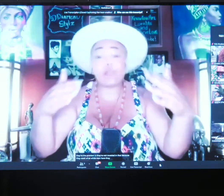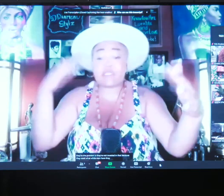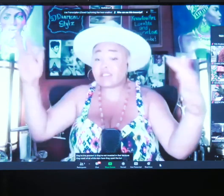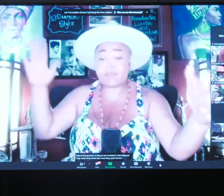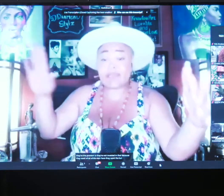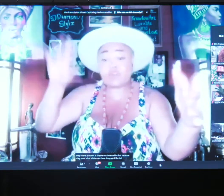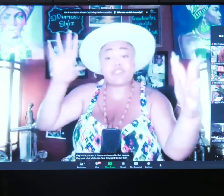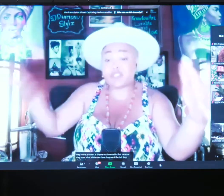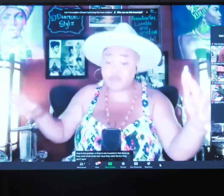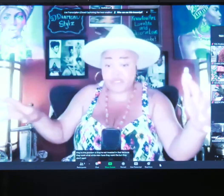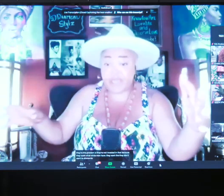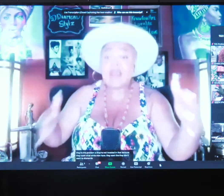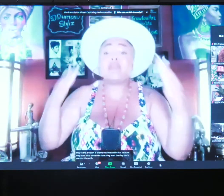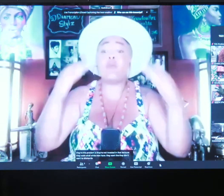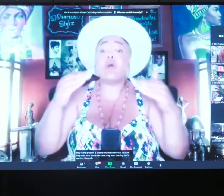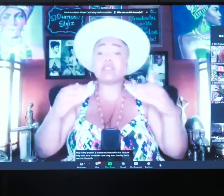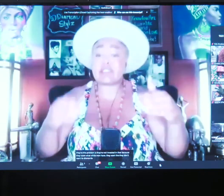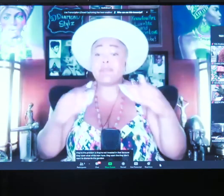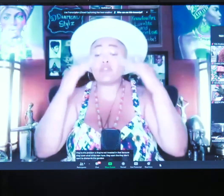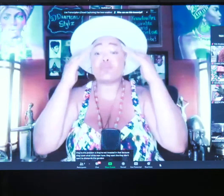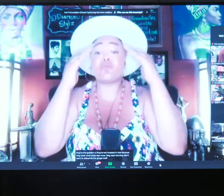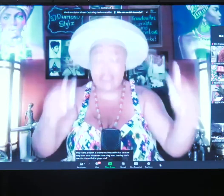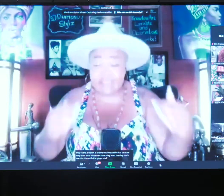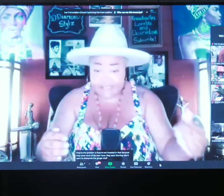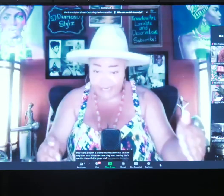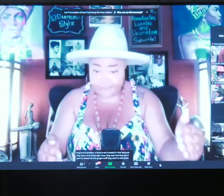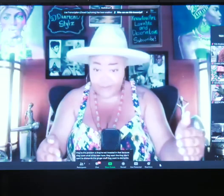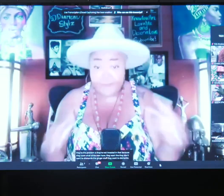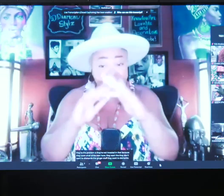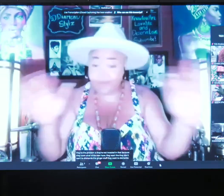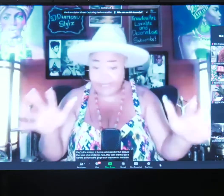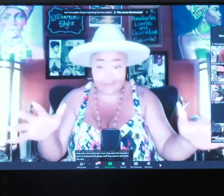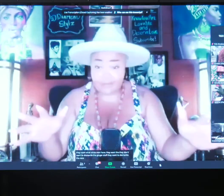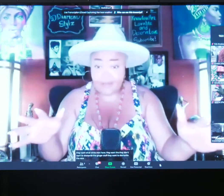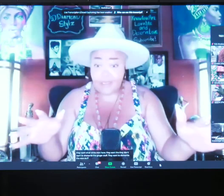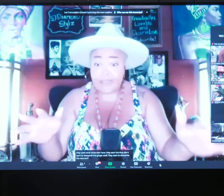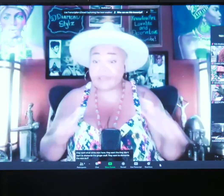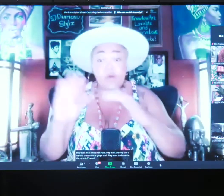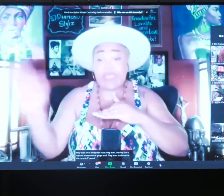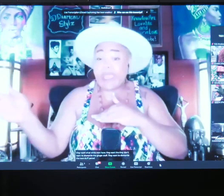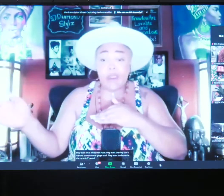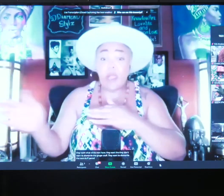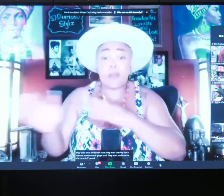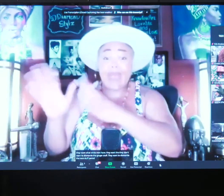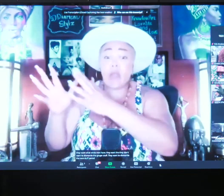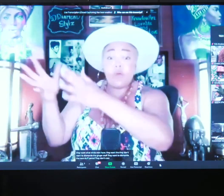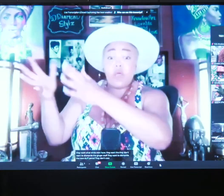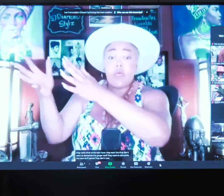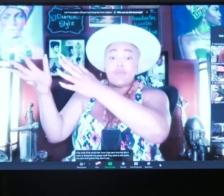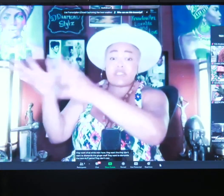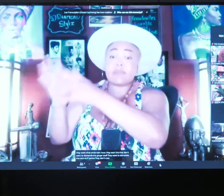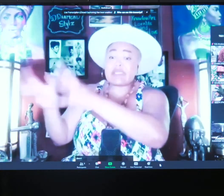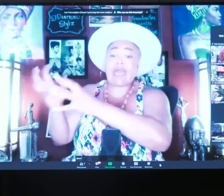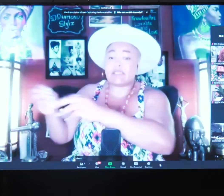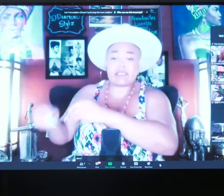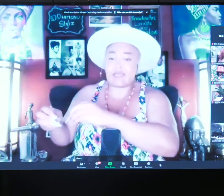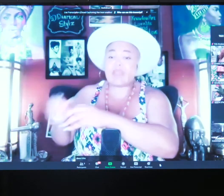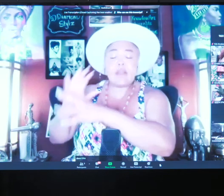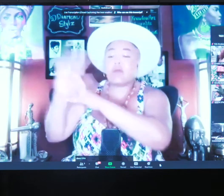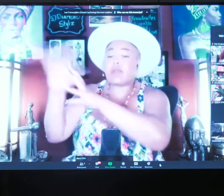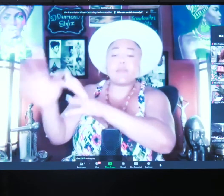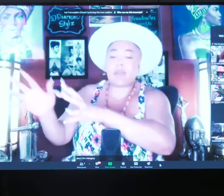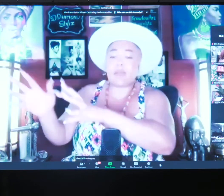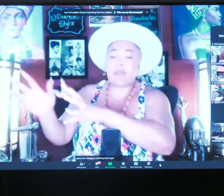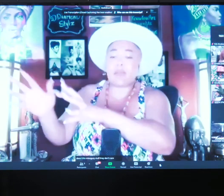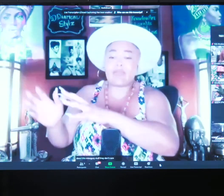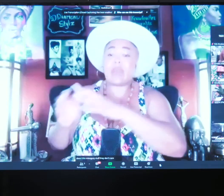want to dismantle the gender stuff. They want to dismantle the race stuff, period. They don't care about this misogyny stuff. They don't